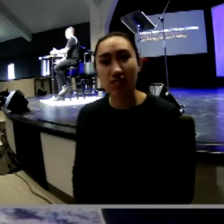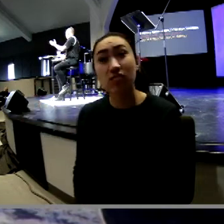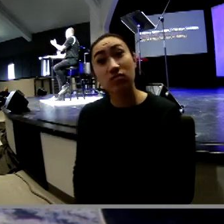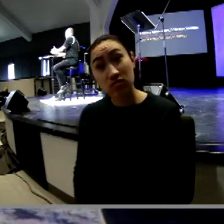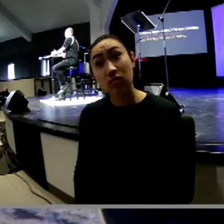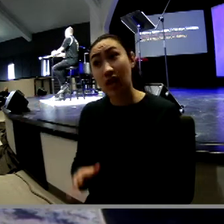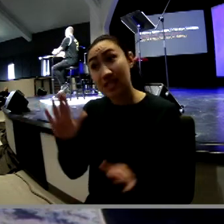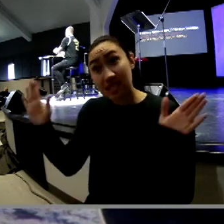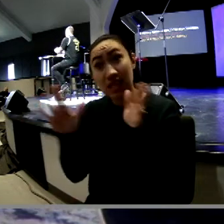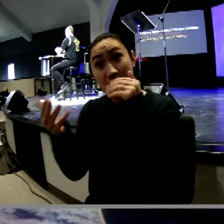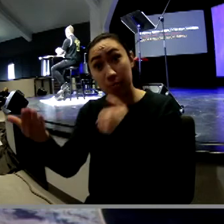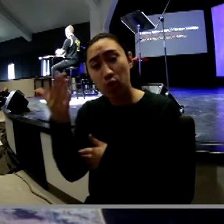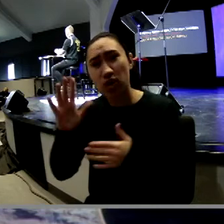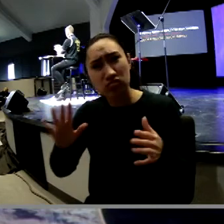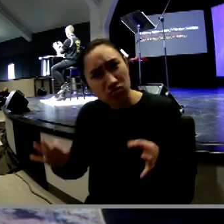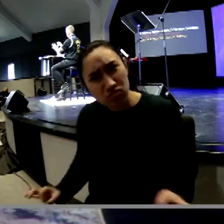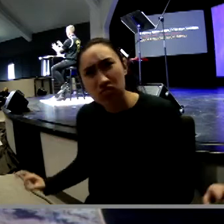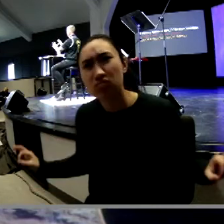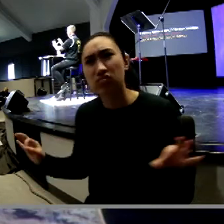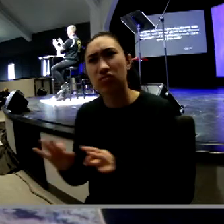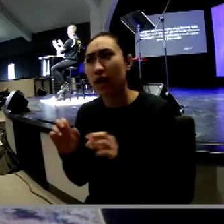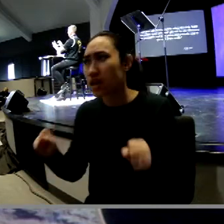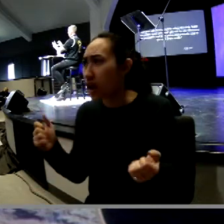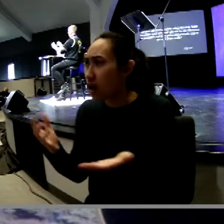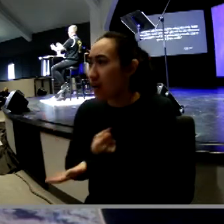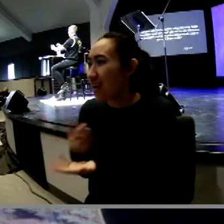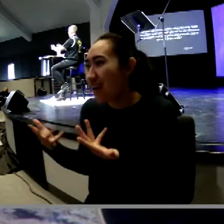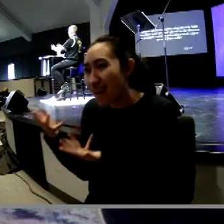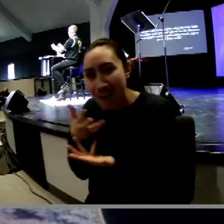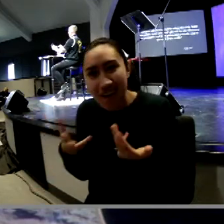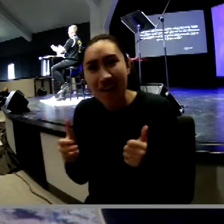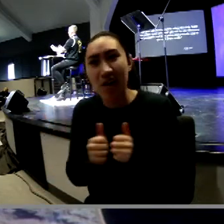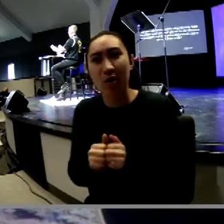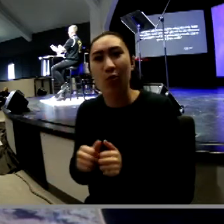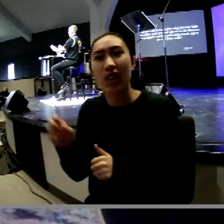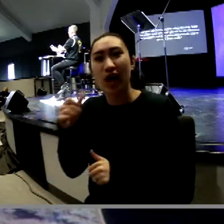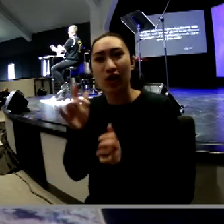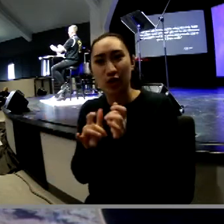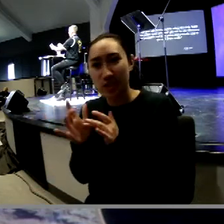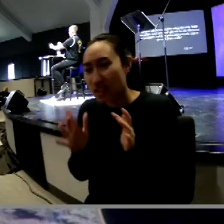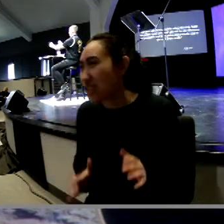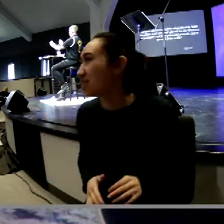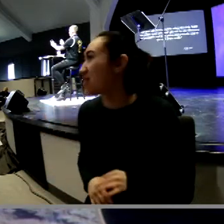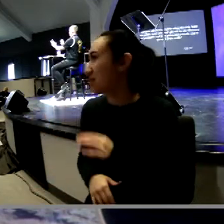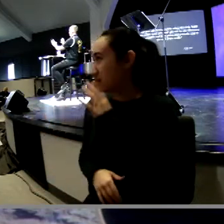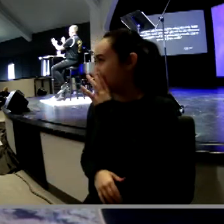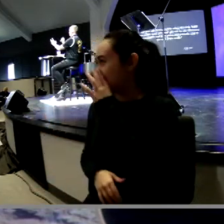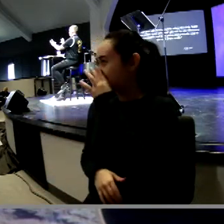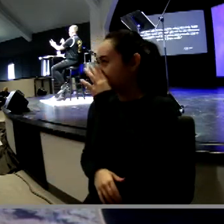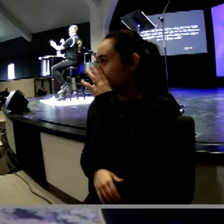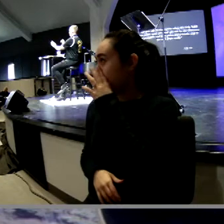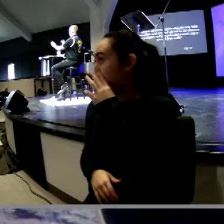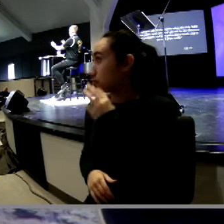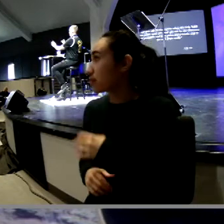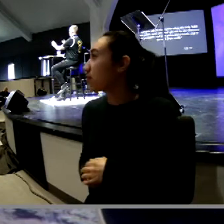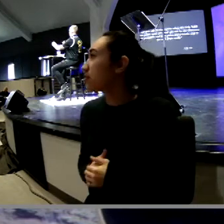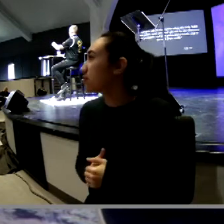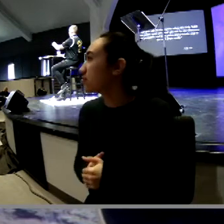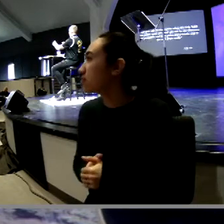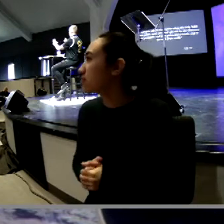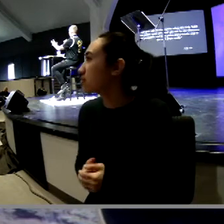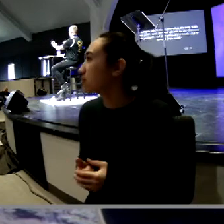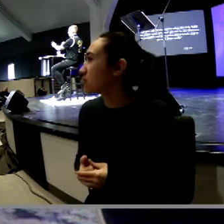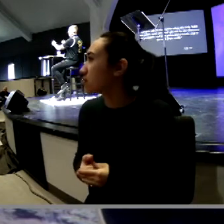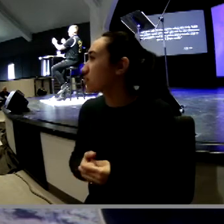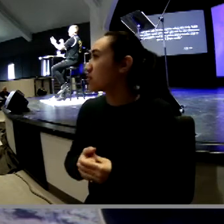You got to think local. Acts 1:8, Jerusalem, he calls us to be his witness when the Holy Spirit comes upon us to be his witness to Jerusalem. Write this down,